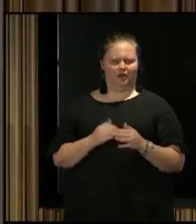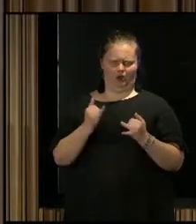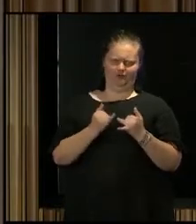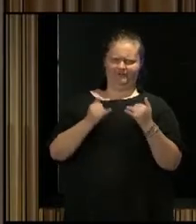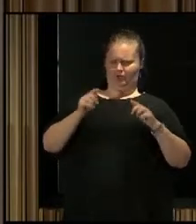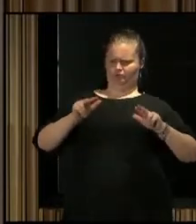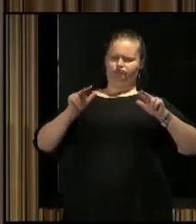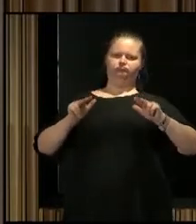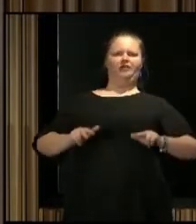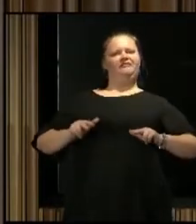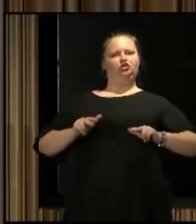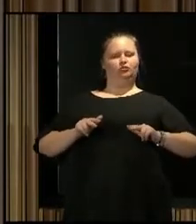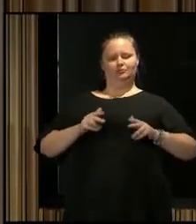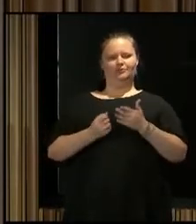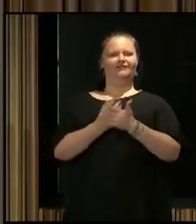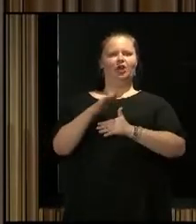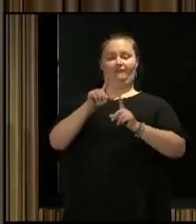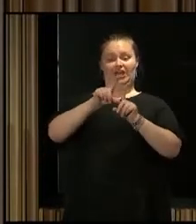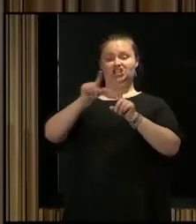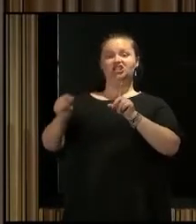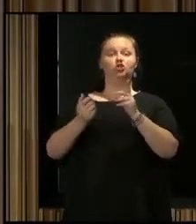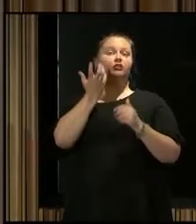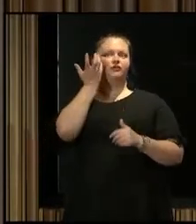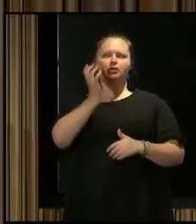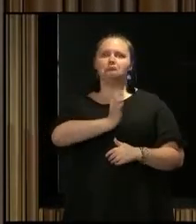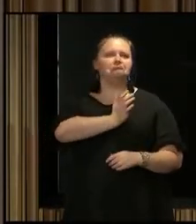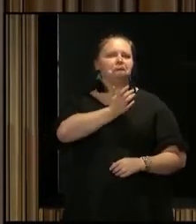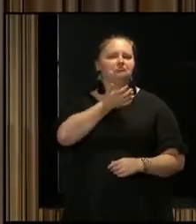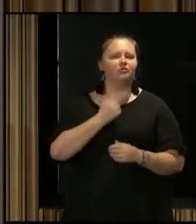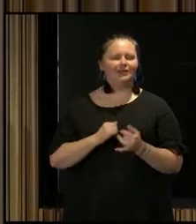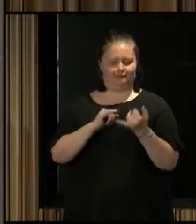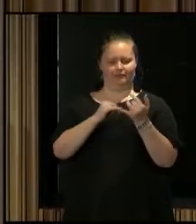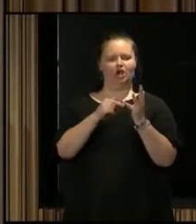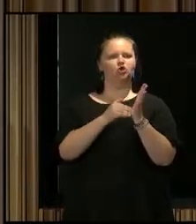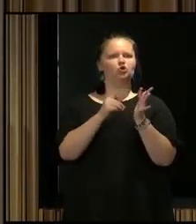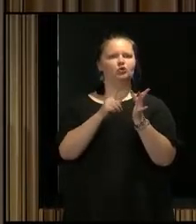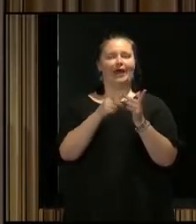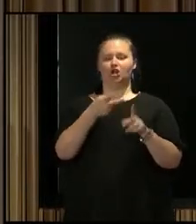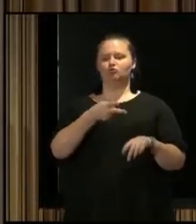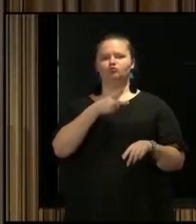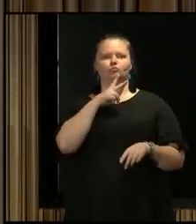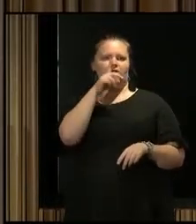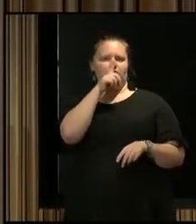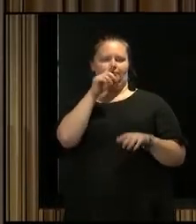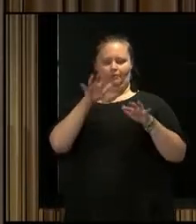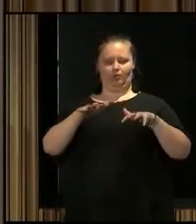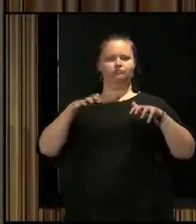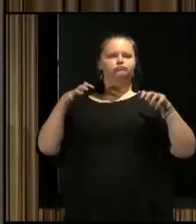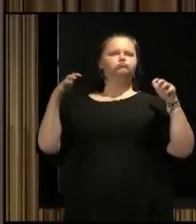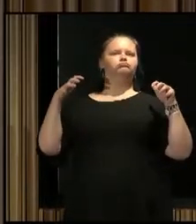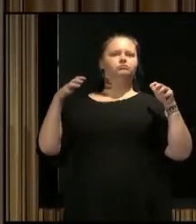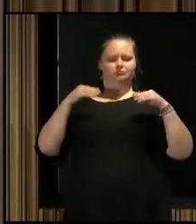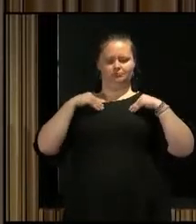about digital futures, which was very interesting. Oh yeah. Gotcha. And Suzi had the room of about 200 people of industry